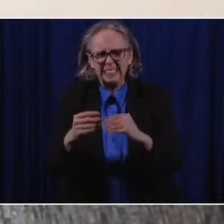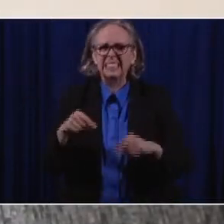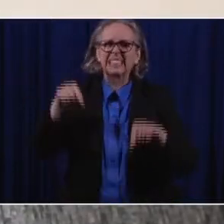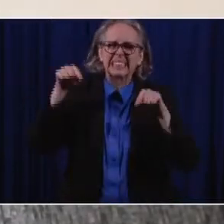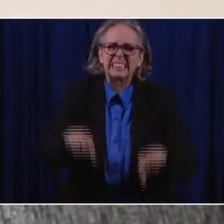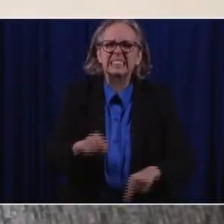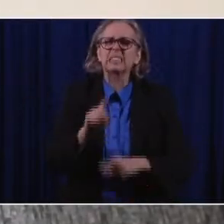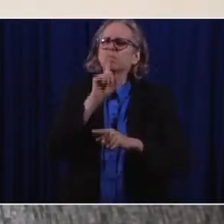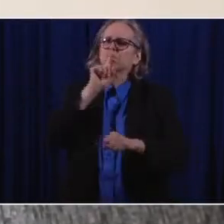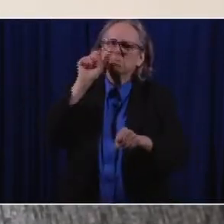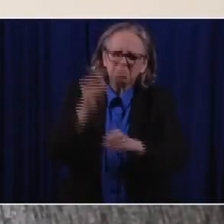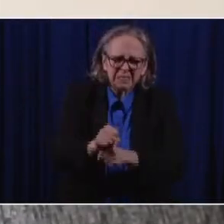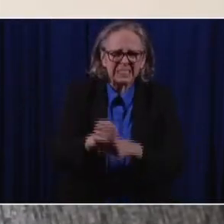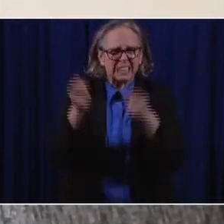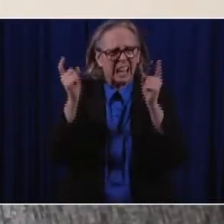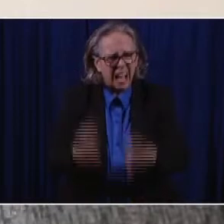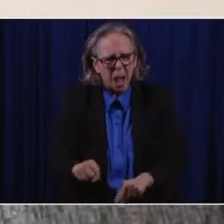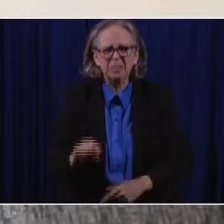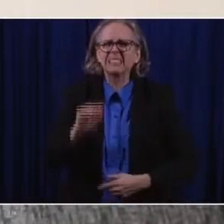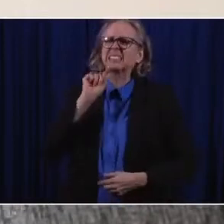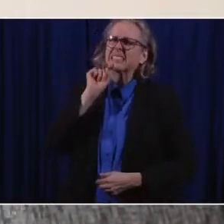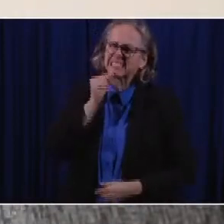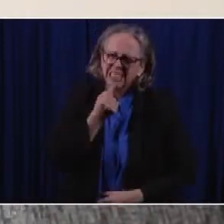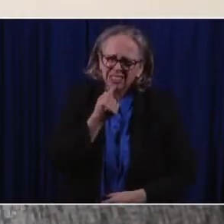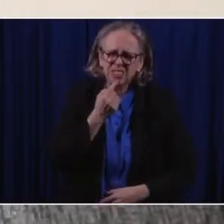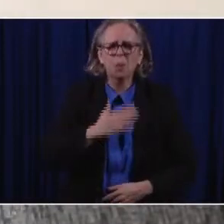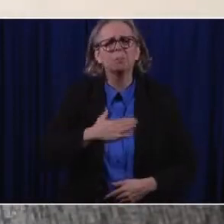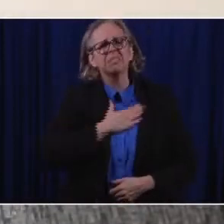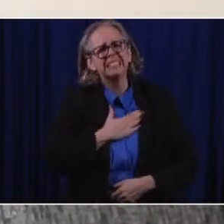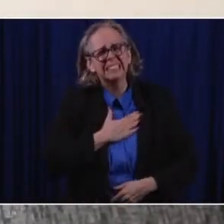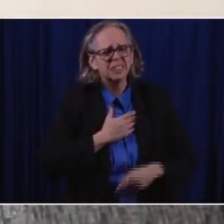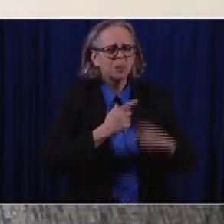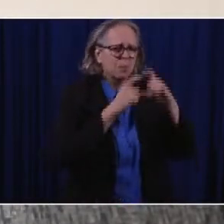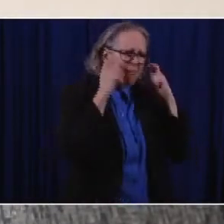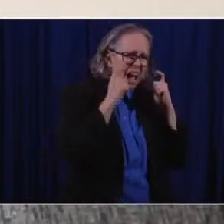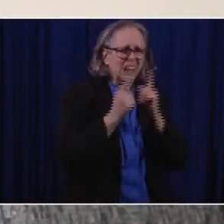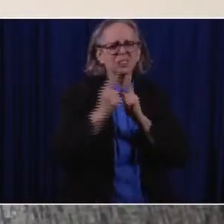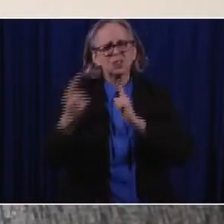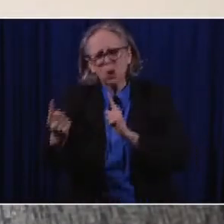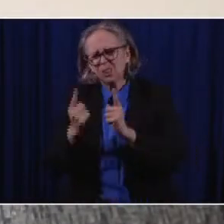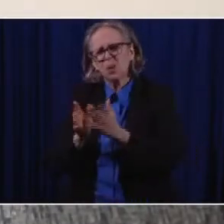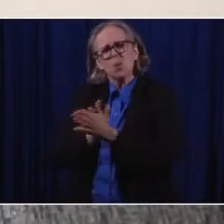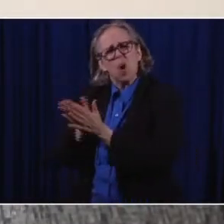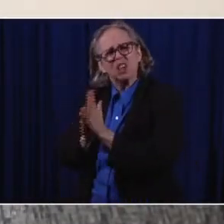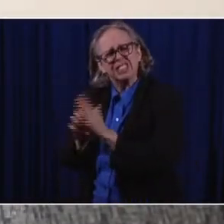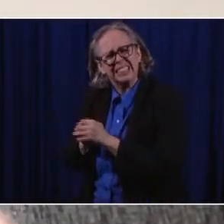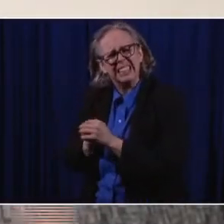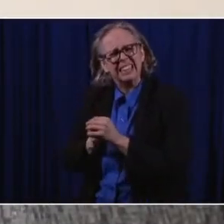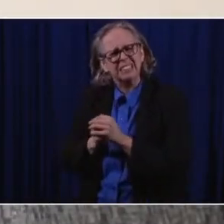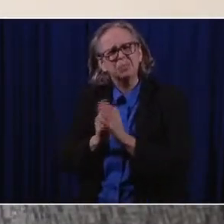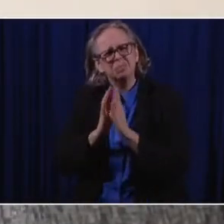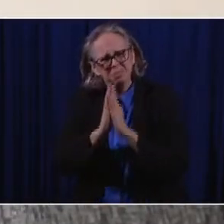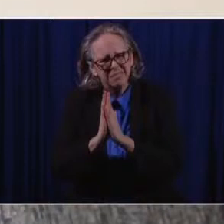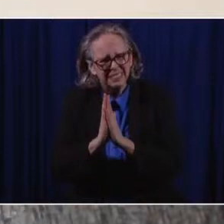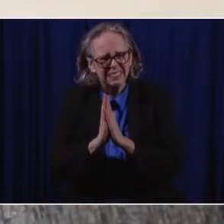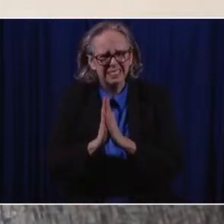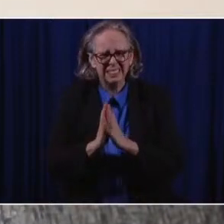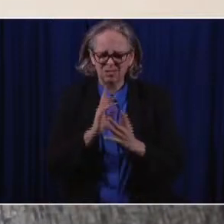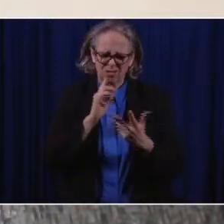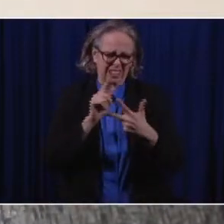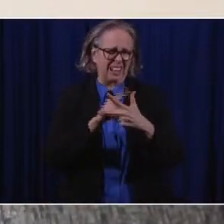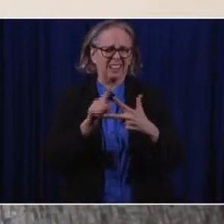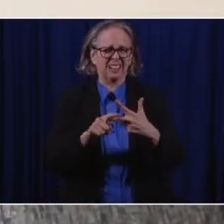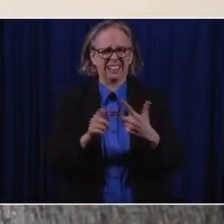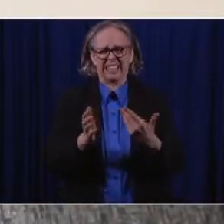and just wear a mask, wash your hands, social distance. And that would help the healthcare community not be overrun